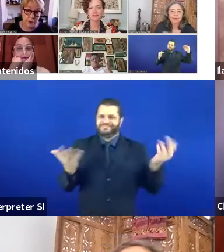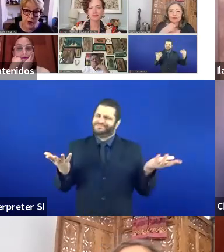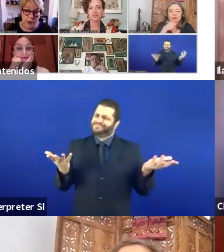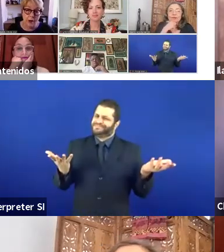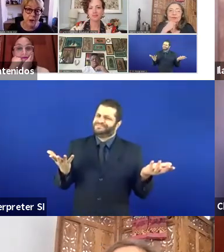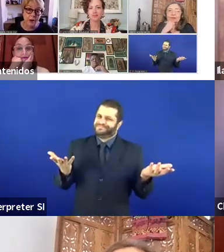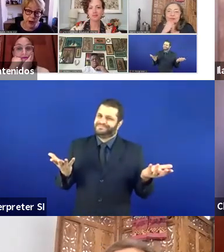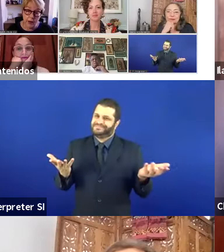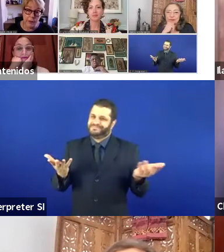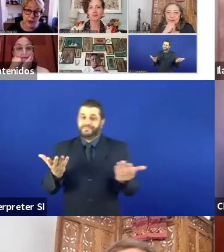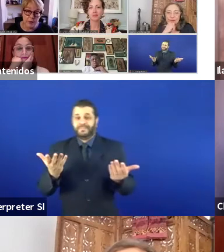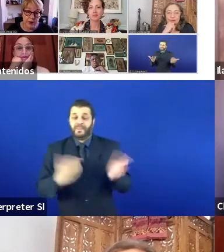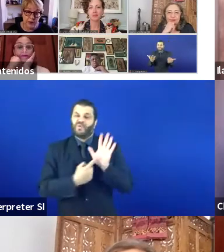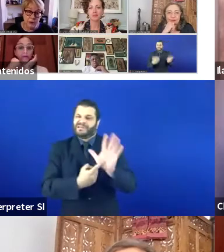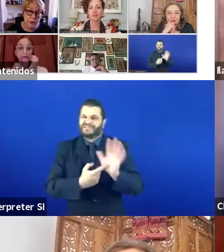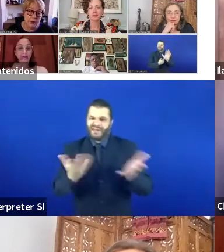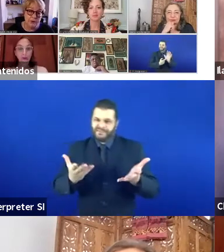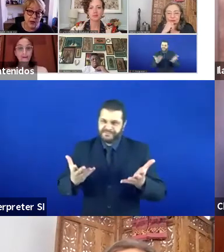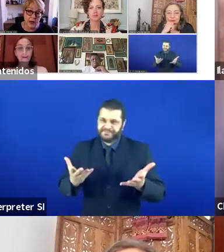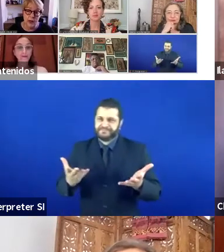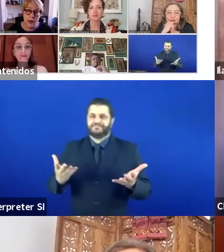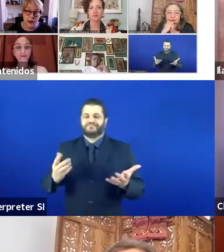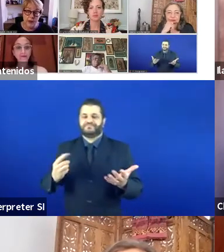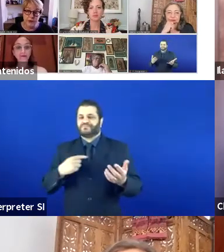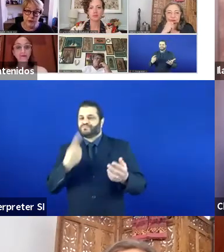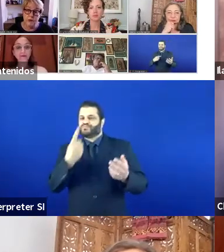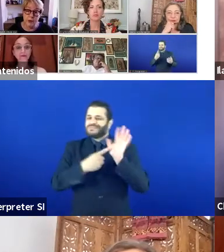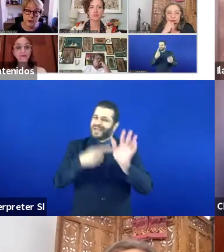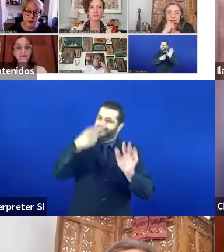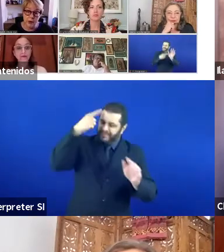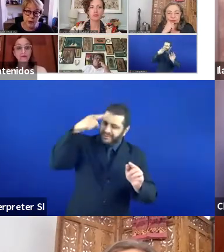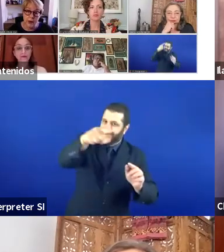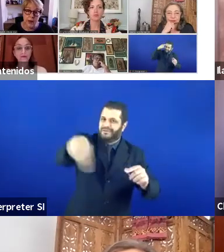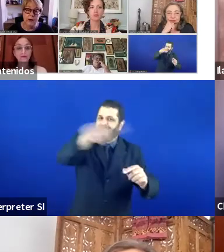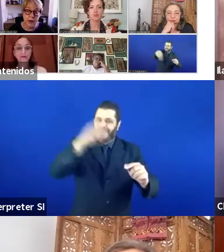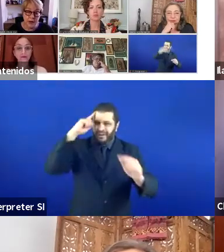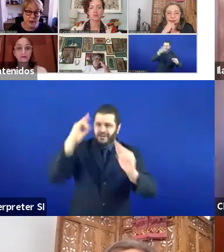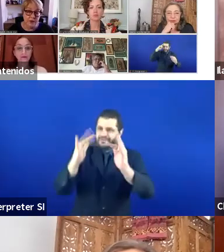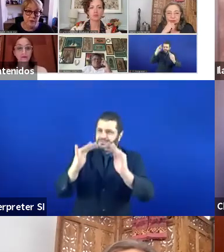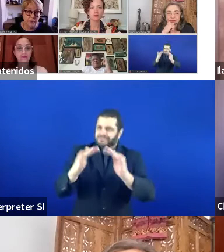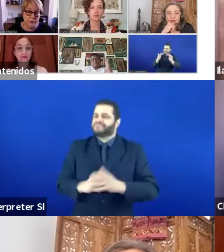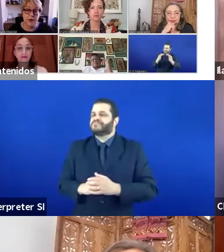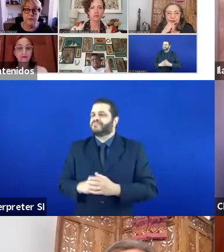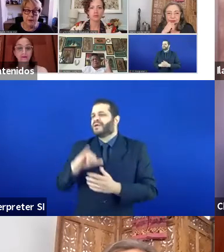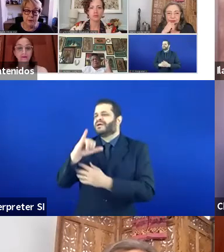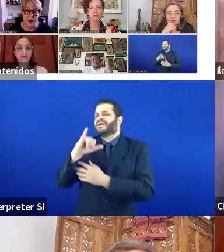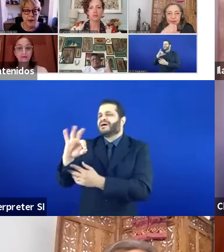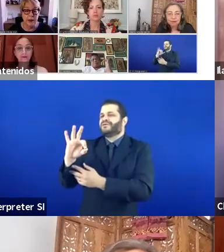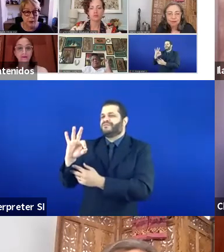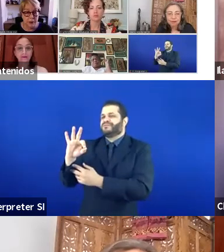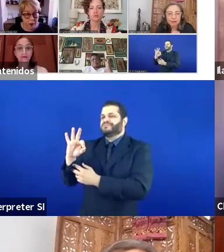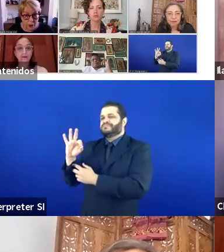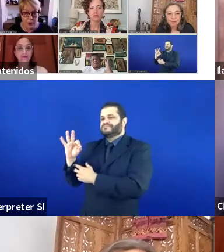to all the other rights. But if you look today at this struggle, it really is at the forefront of